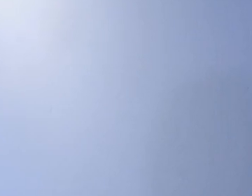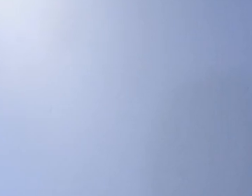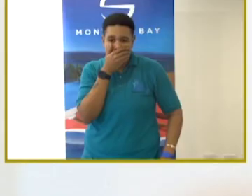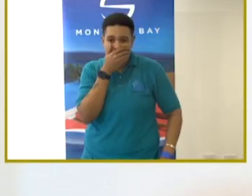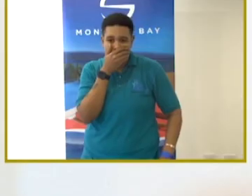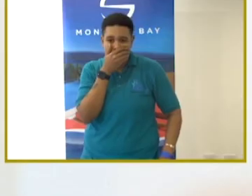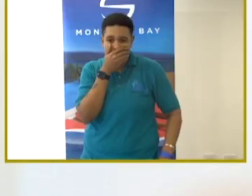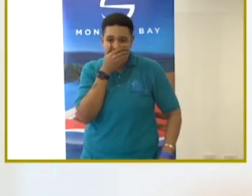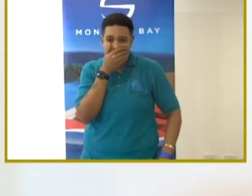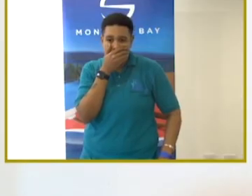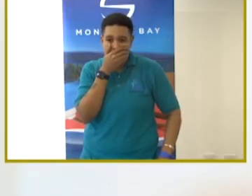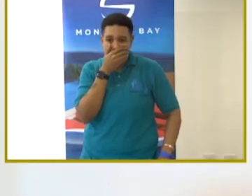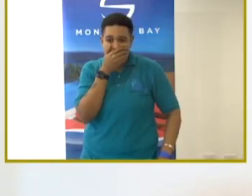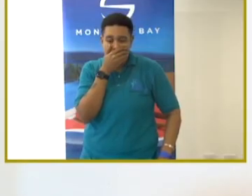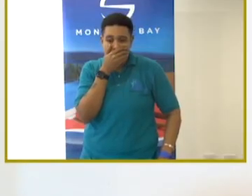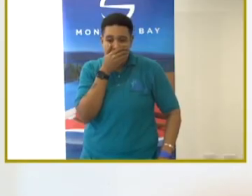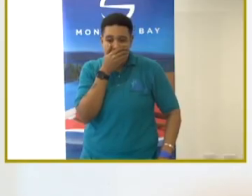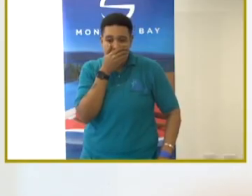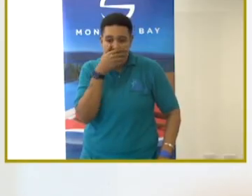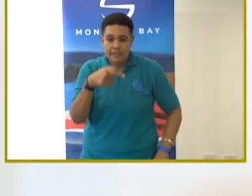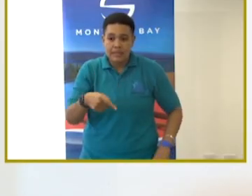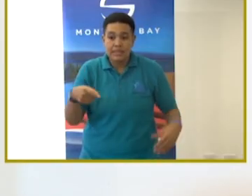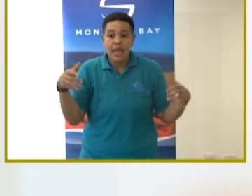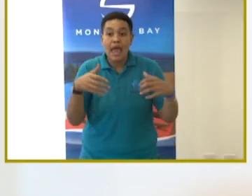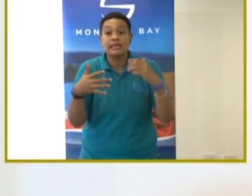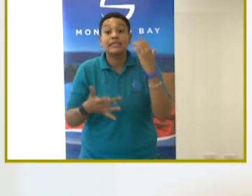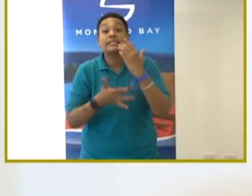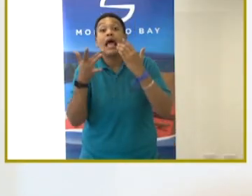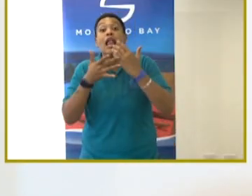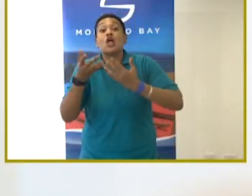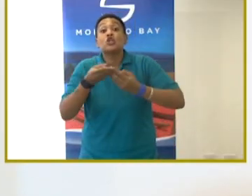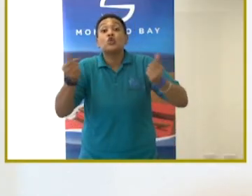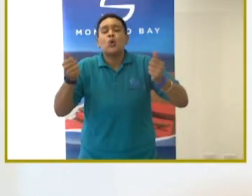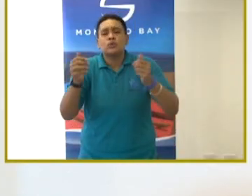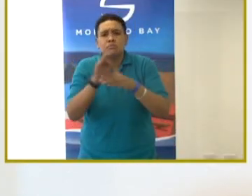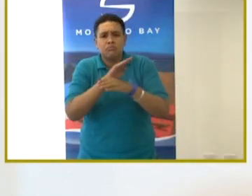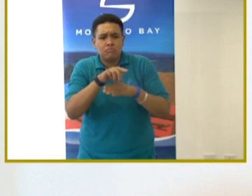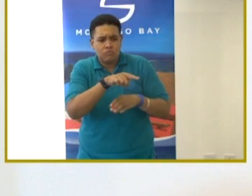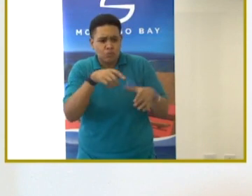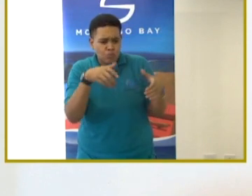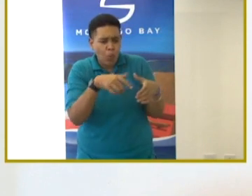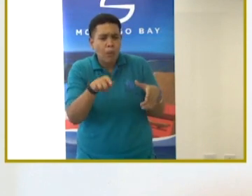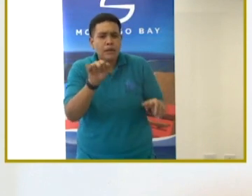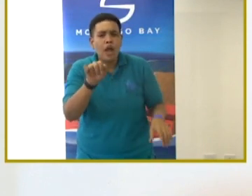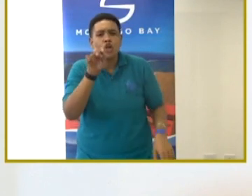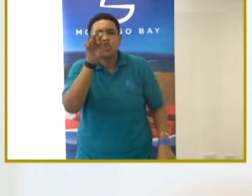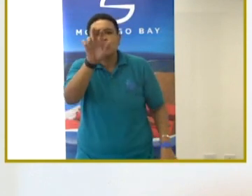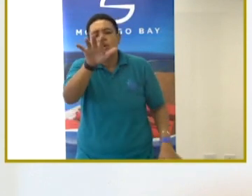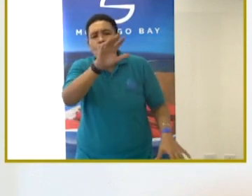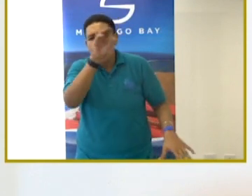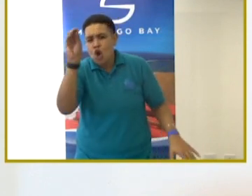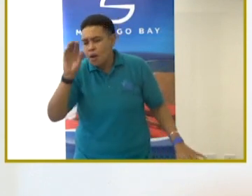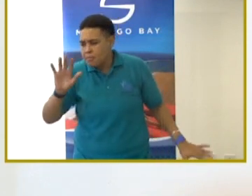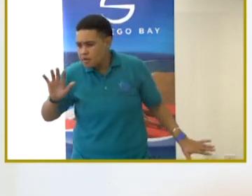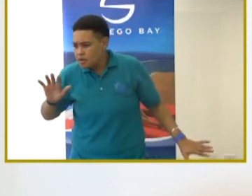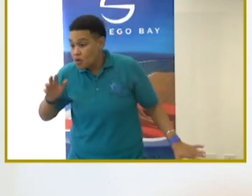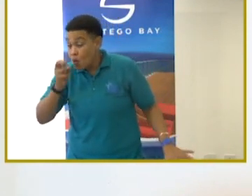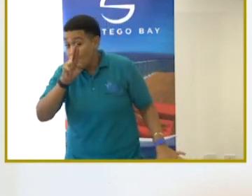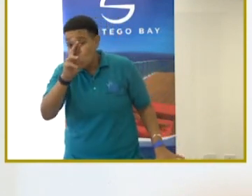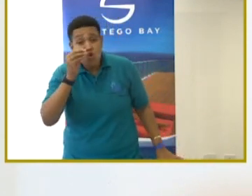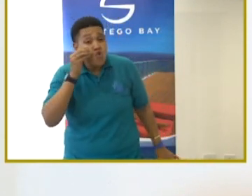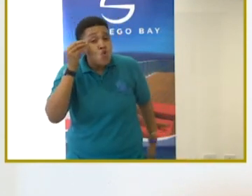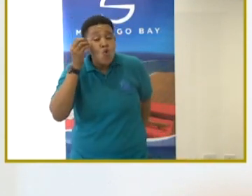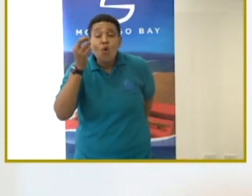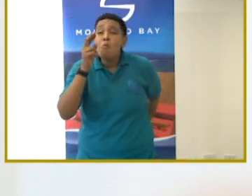means is that this entity, Technology Solutions Limited, is able to go into your company or your home